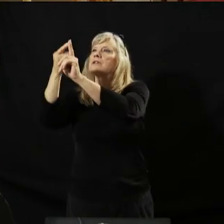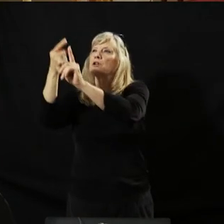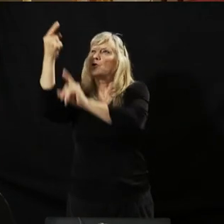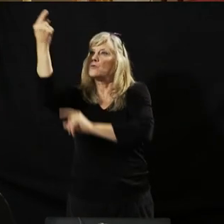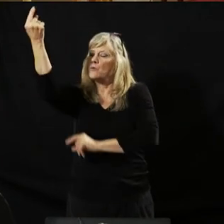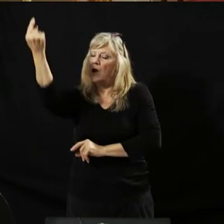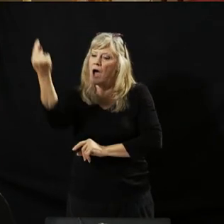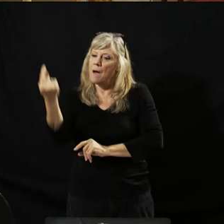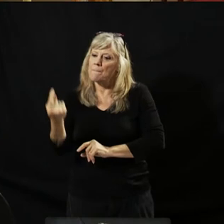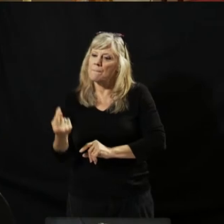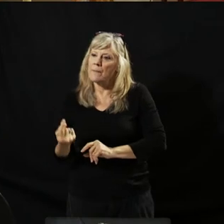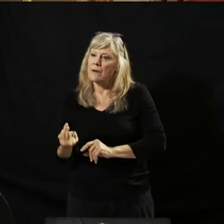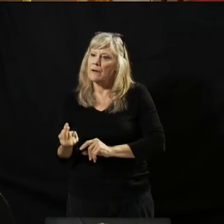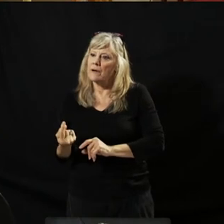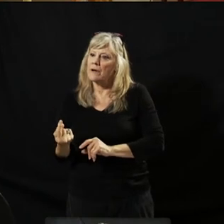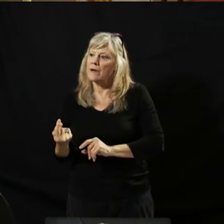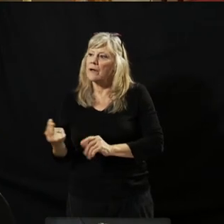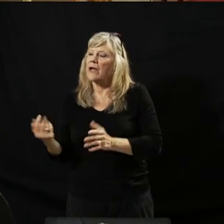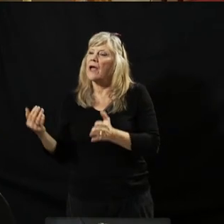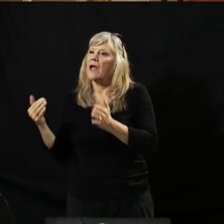until you come